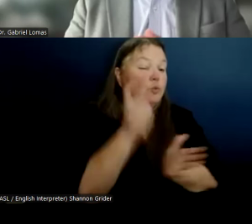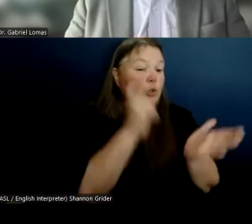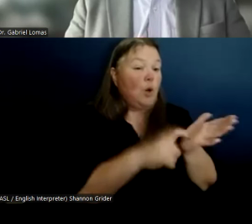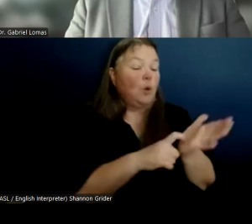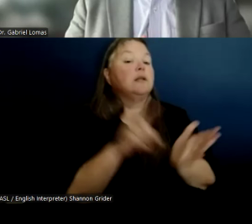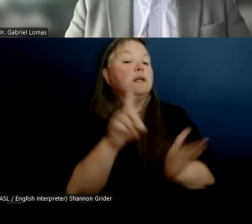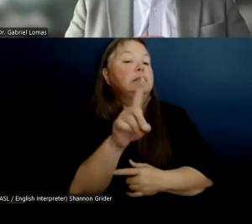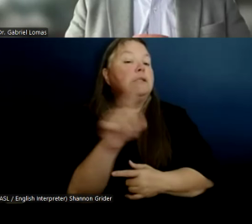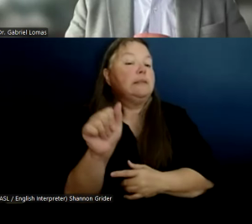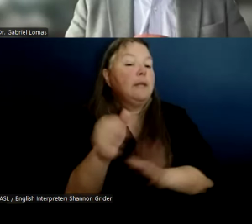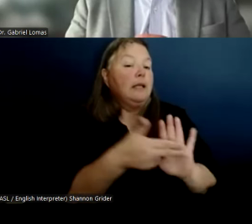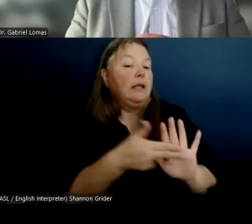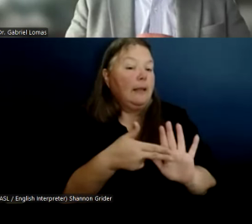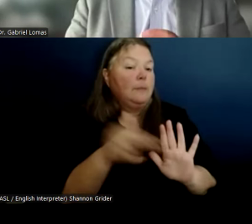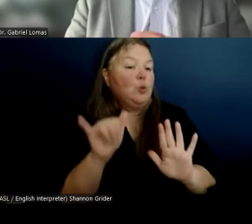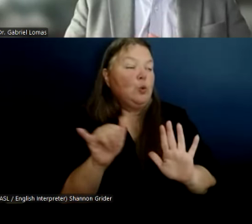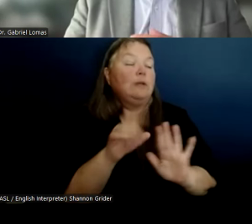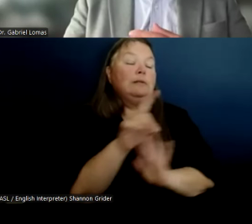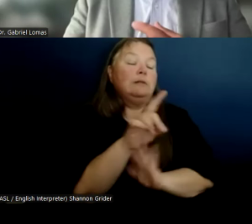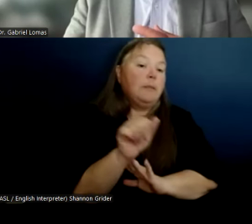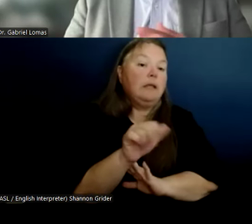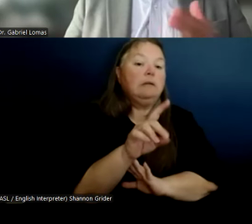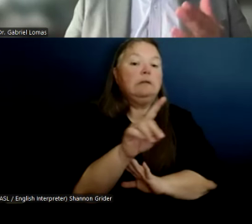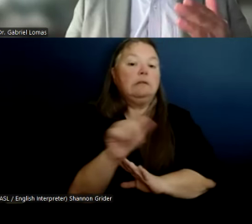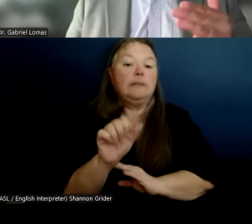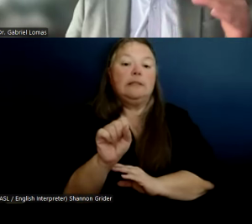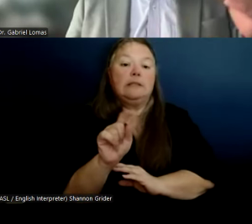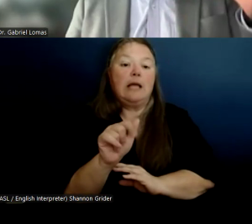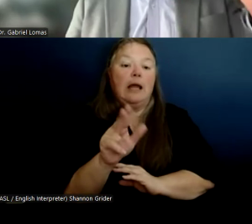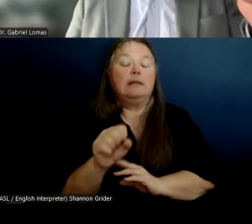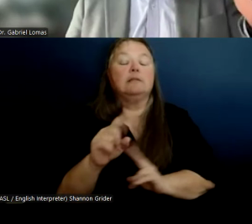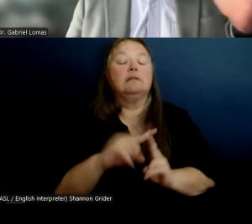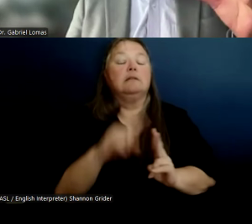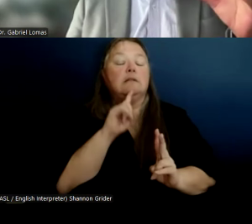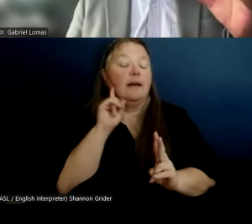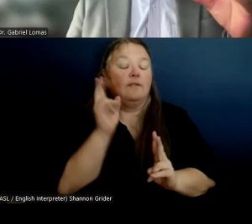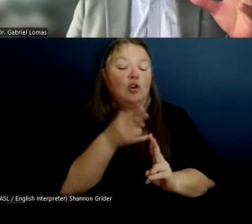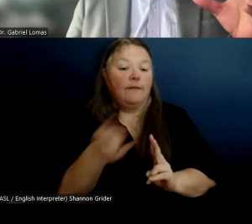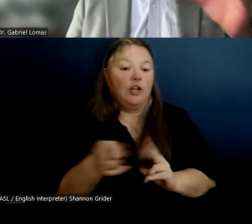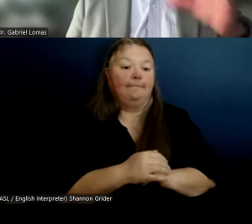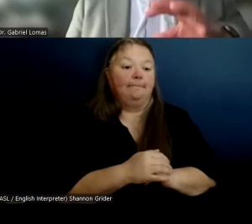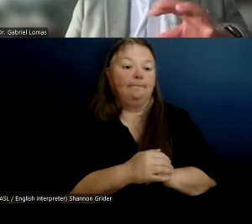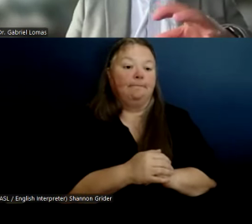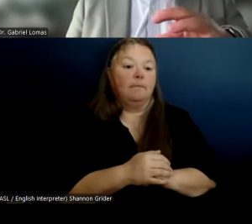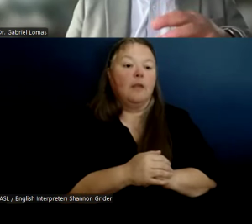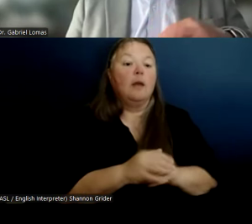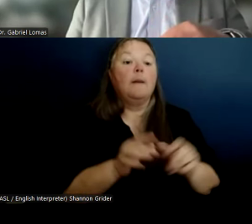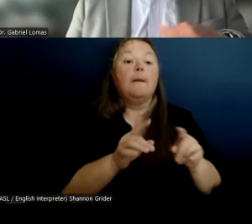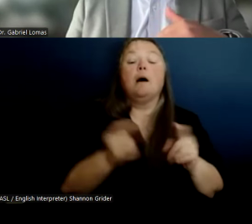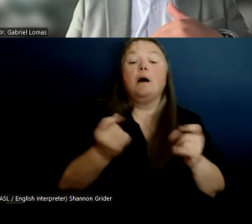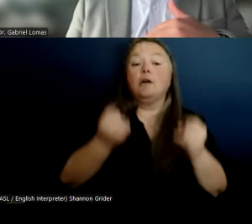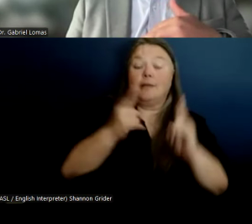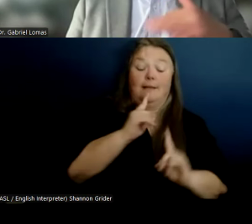disabilities, disability status, and deaf and hard of hearing. And crimes, it's important to know that crimes that occur in the deaf and hard of